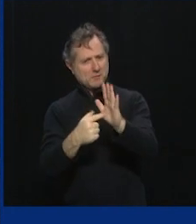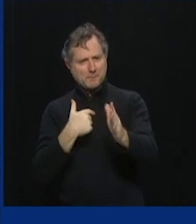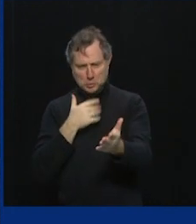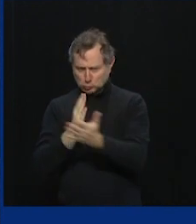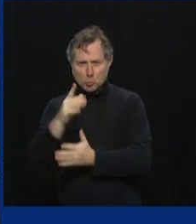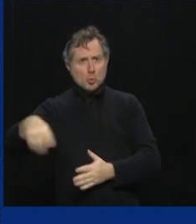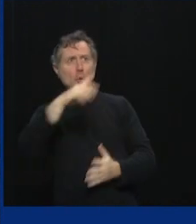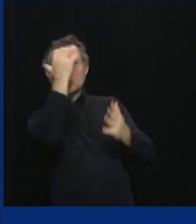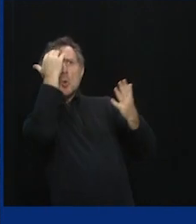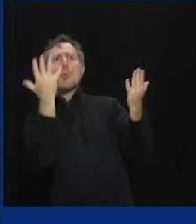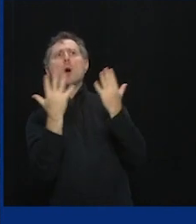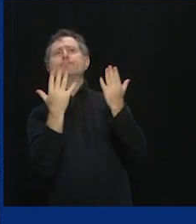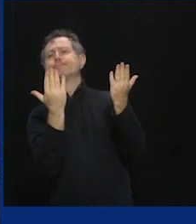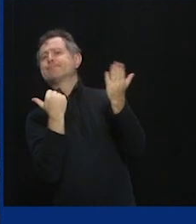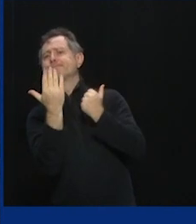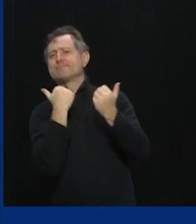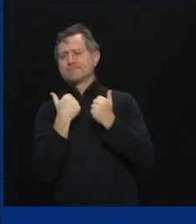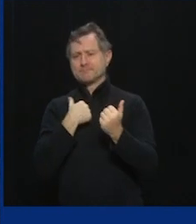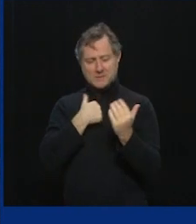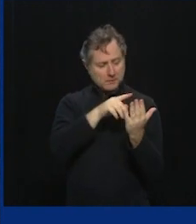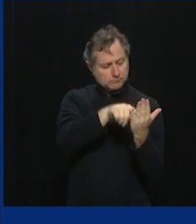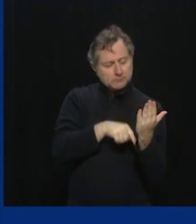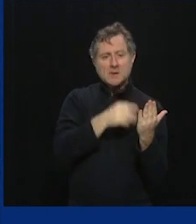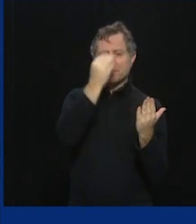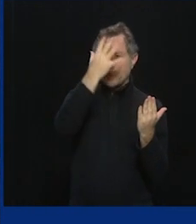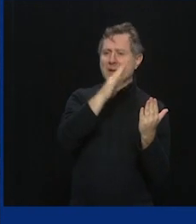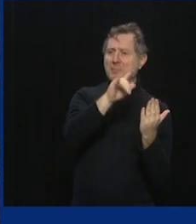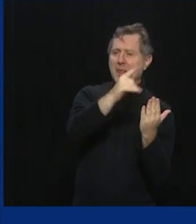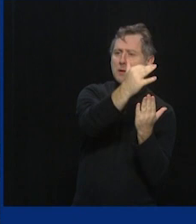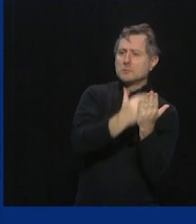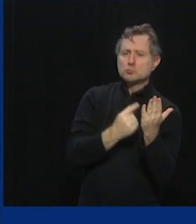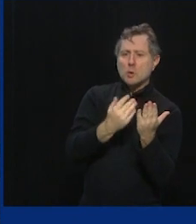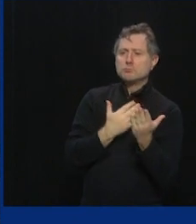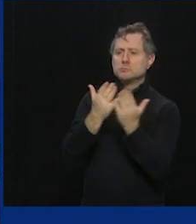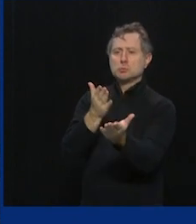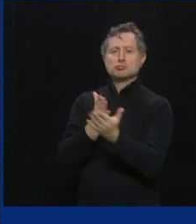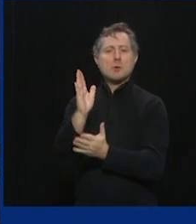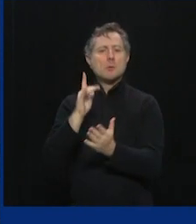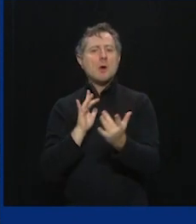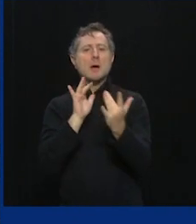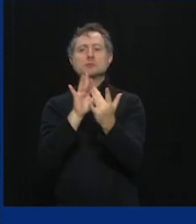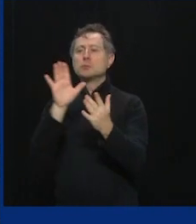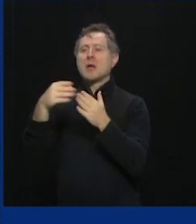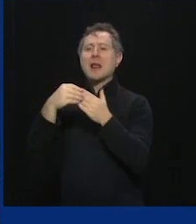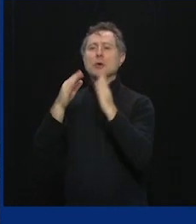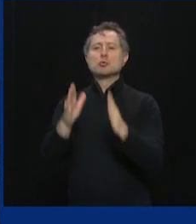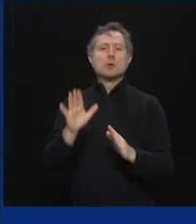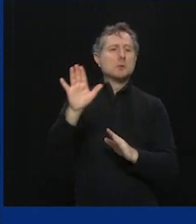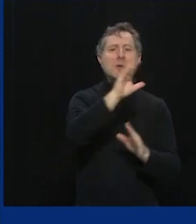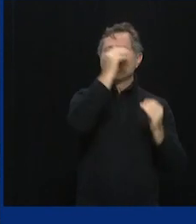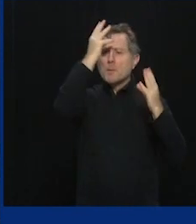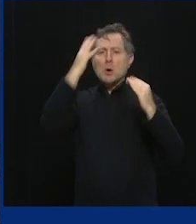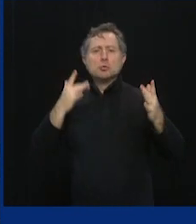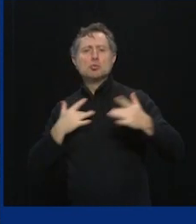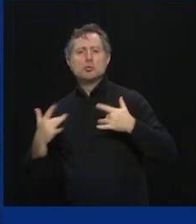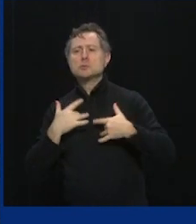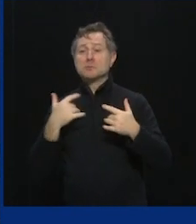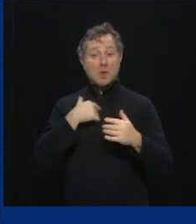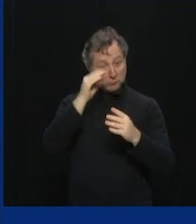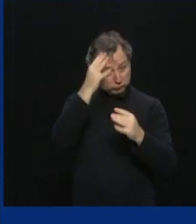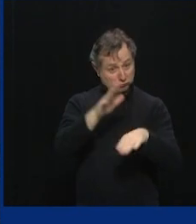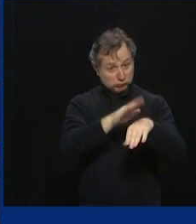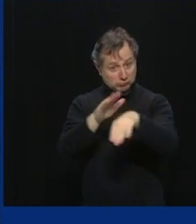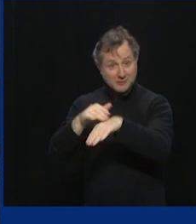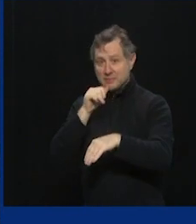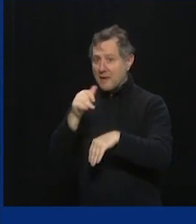to contact their elected officials and to share their concerns. And in cases where that information is not available until the last minute